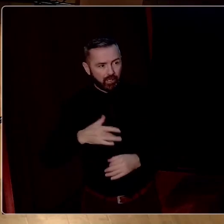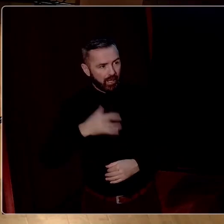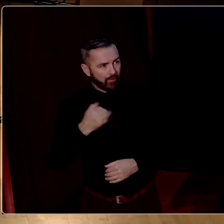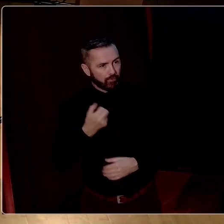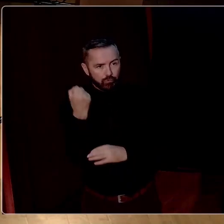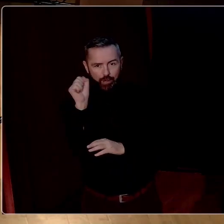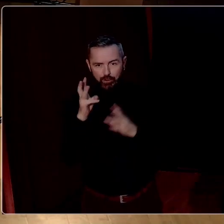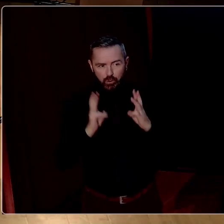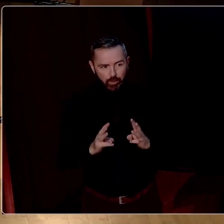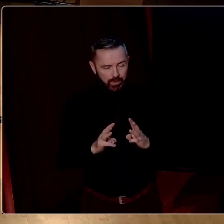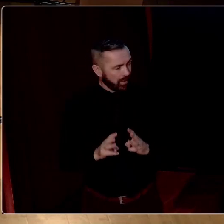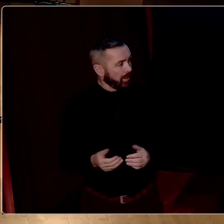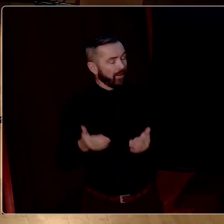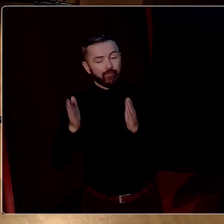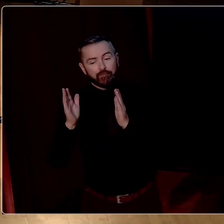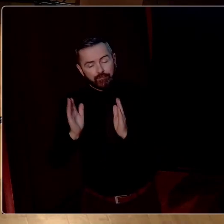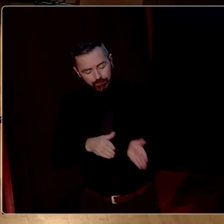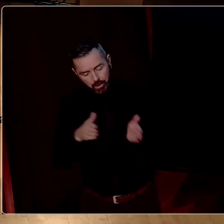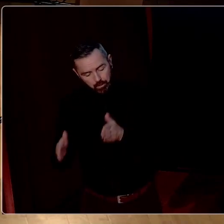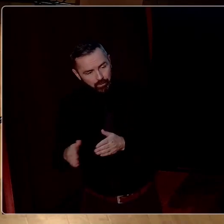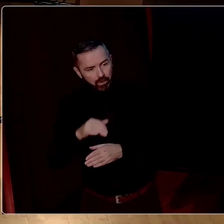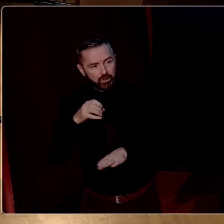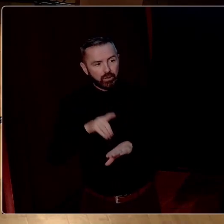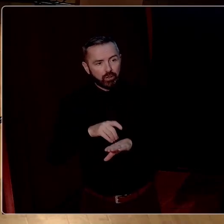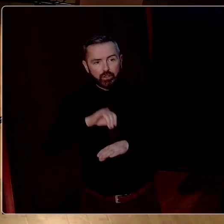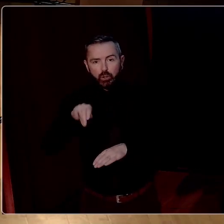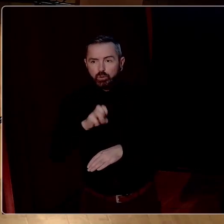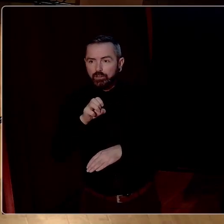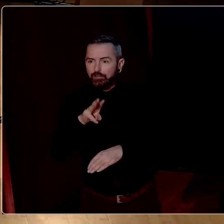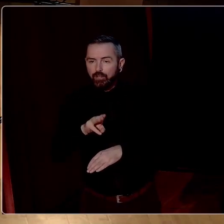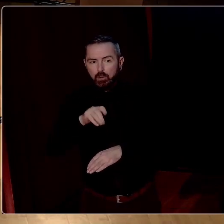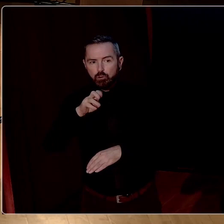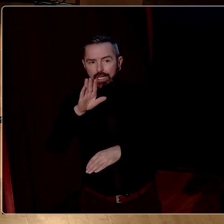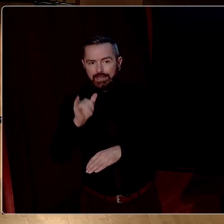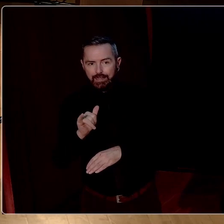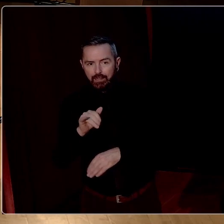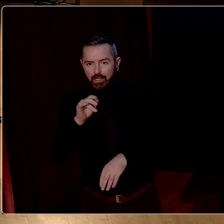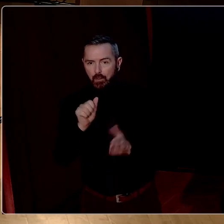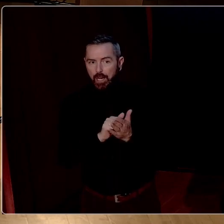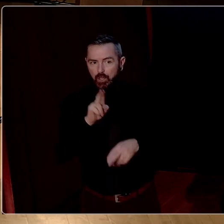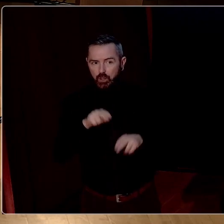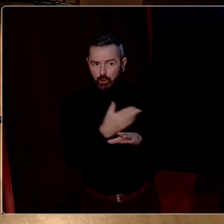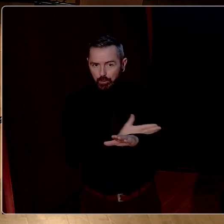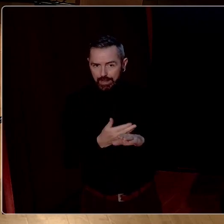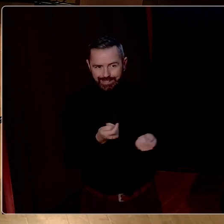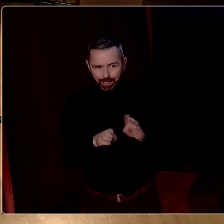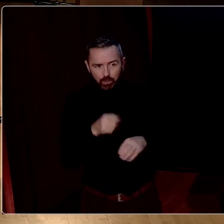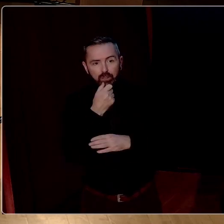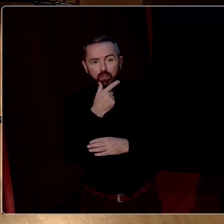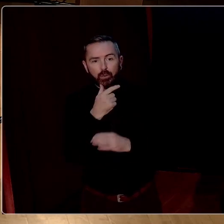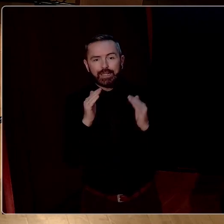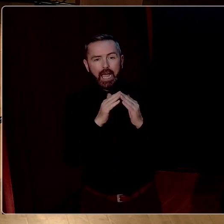today's panel will be Dr. Joseph Brady of the UCD School of Geography. His paper is A New Beginning, Dealing with